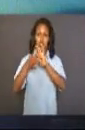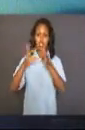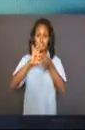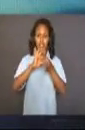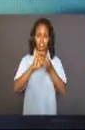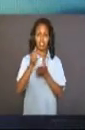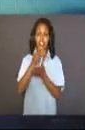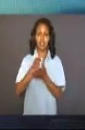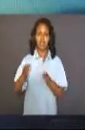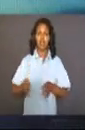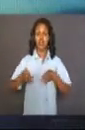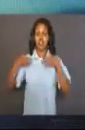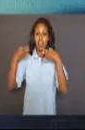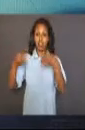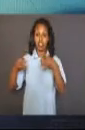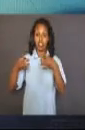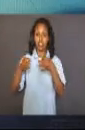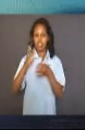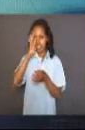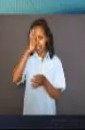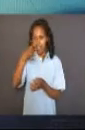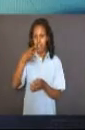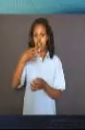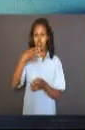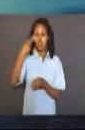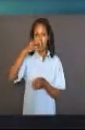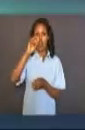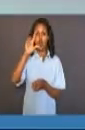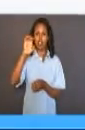a semiconductor, create holes.